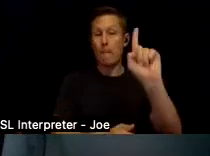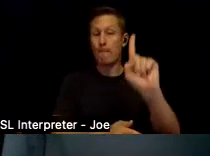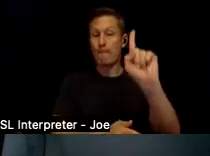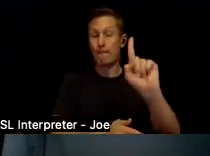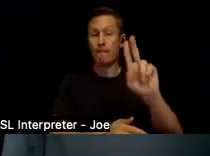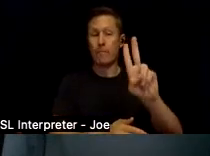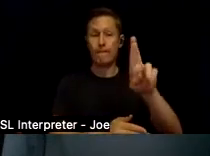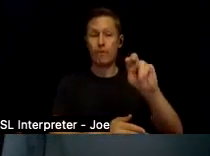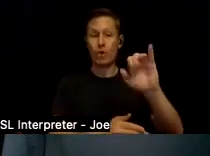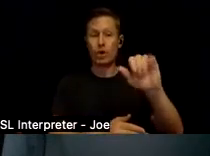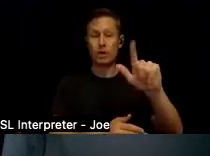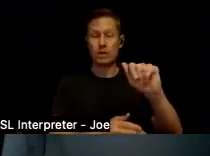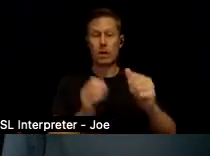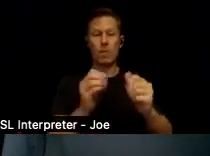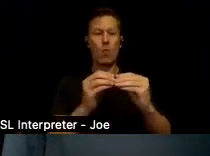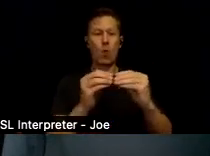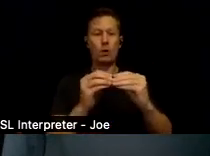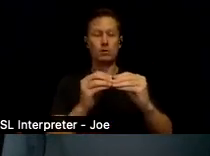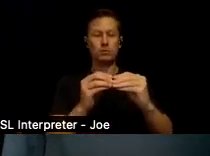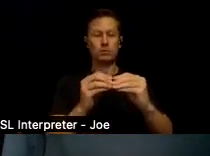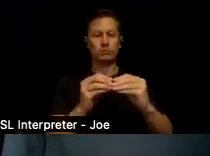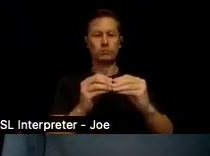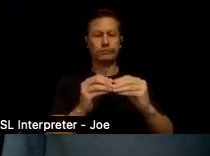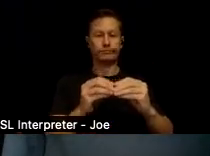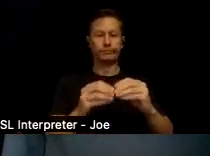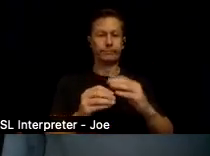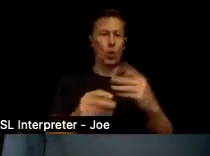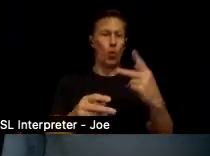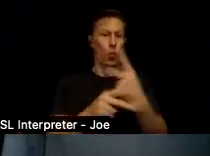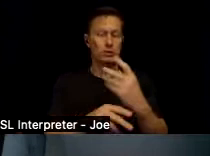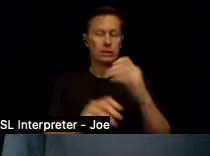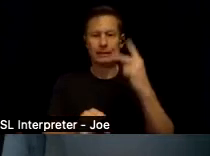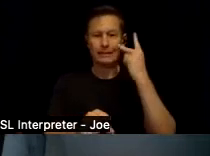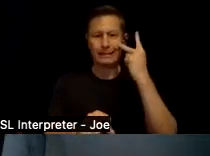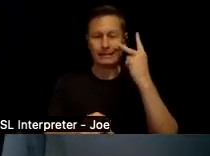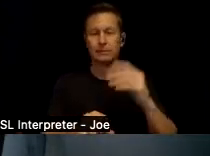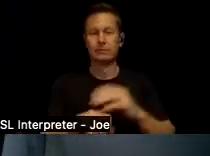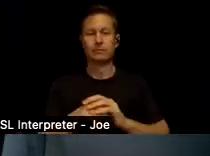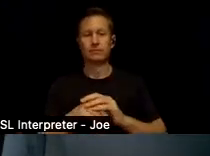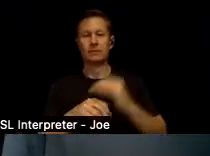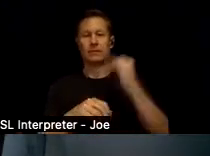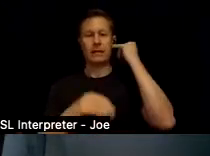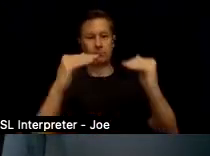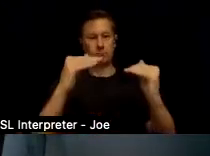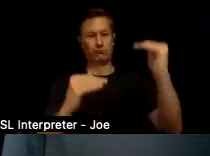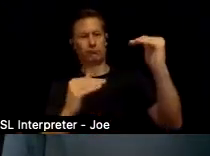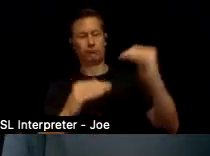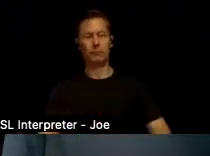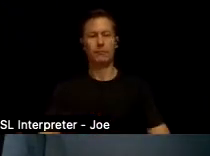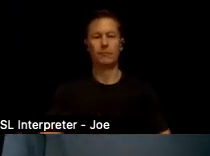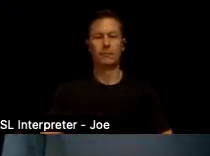that creates a much more dramatic feature that you can see when part of the fault moves vertically relative to the